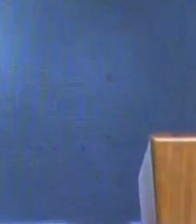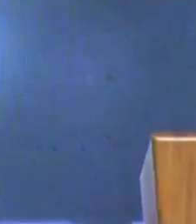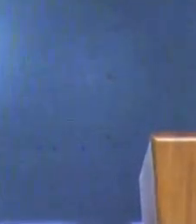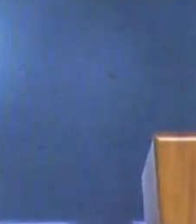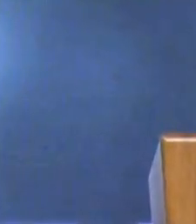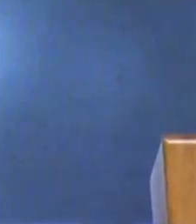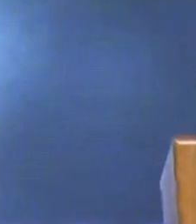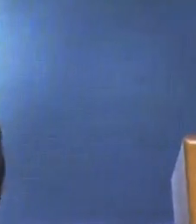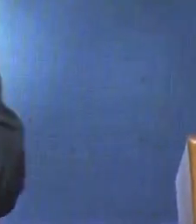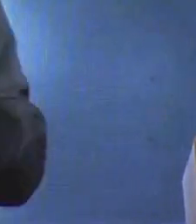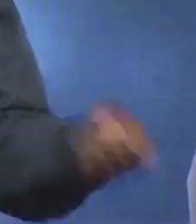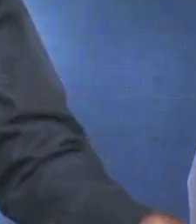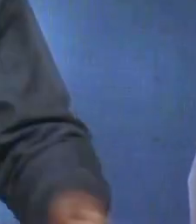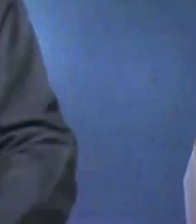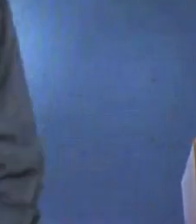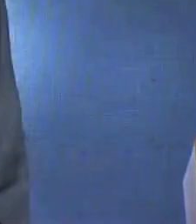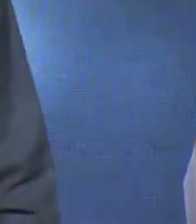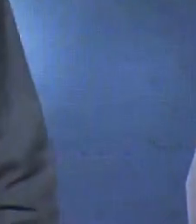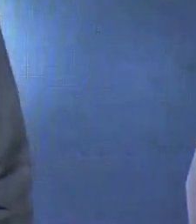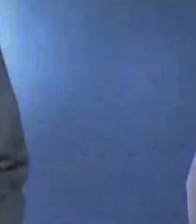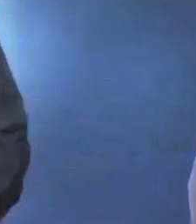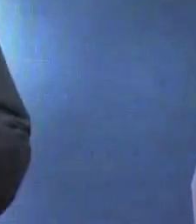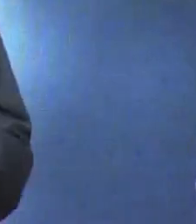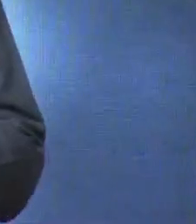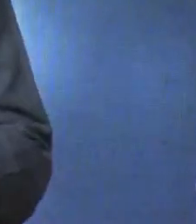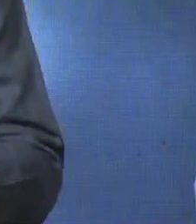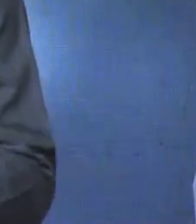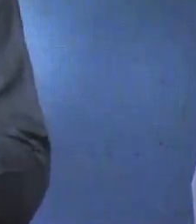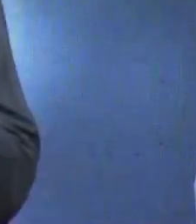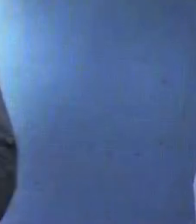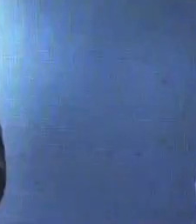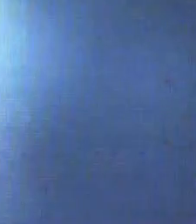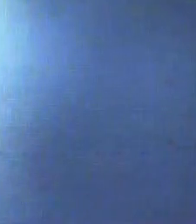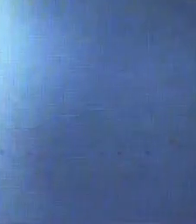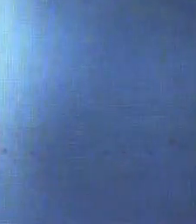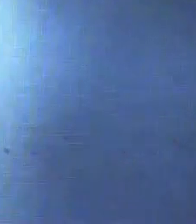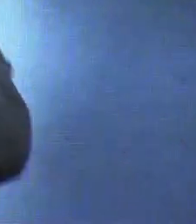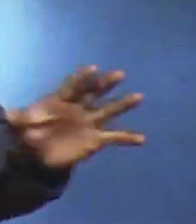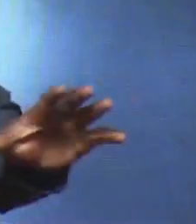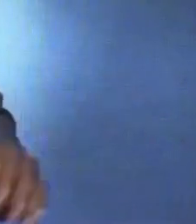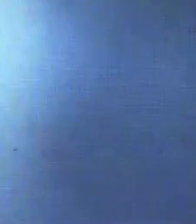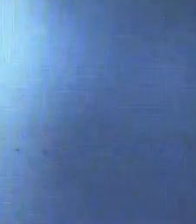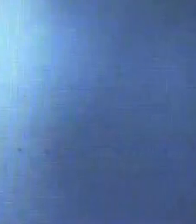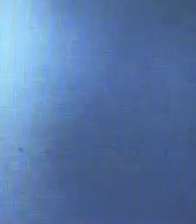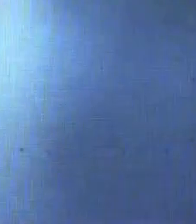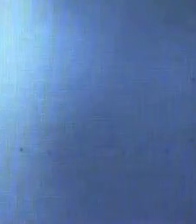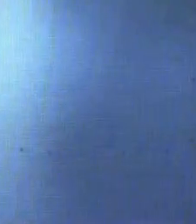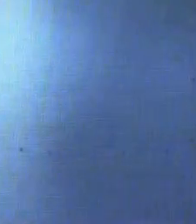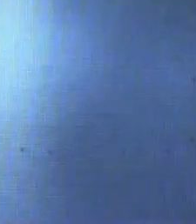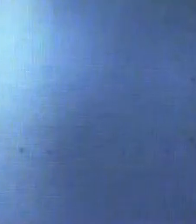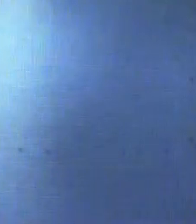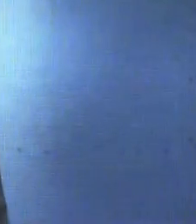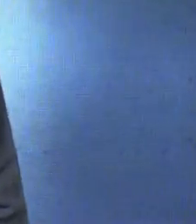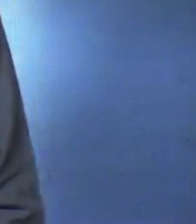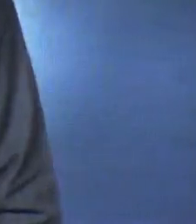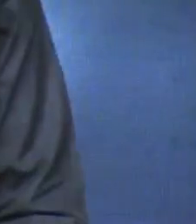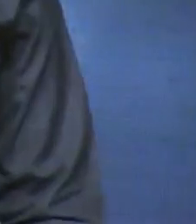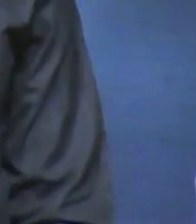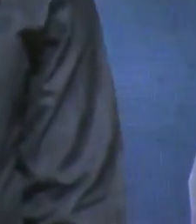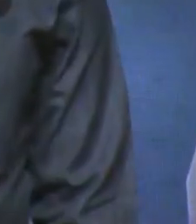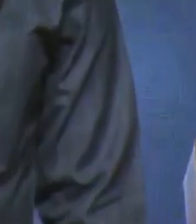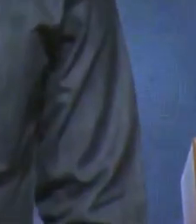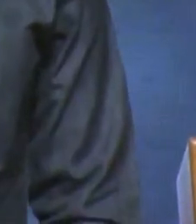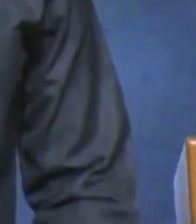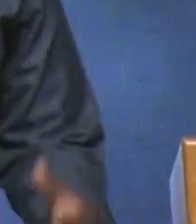captured, revealed, and experienced. If that does not happen, then ministry did not happen.